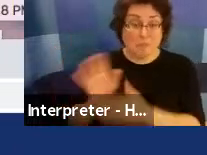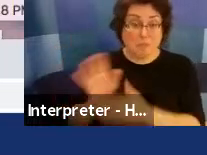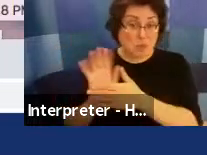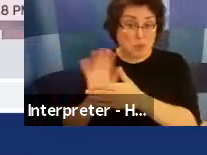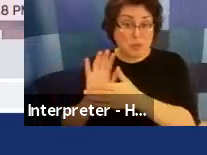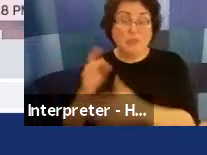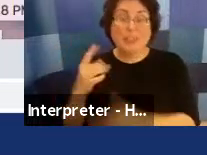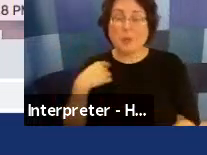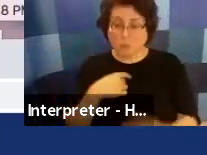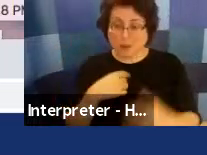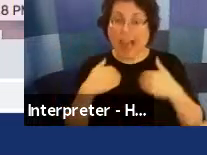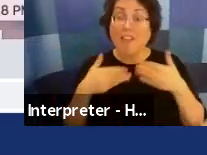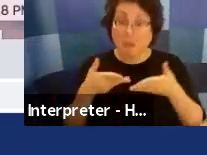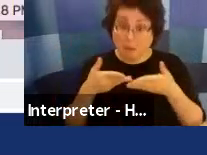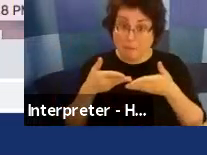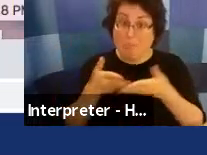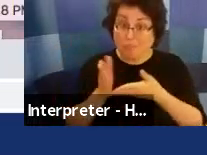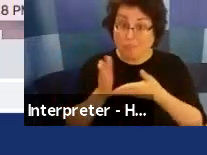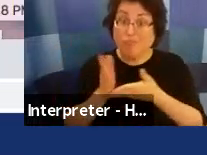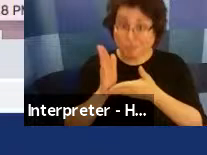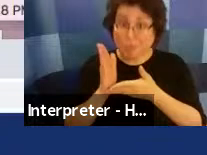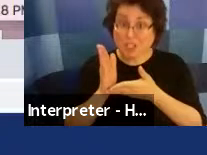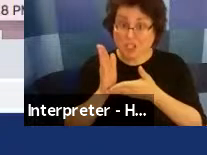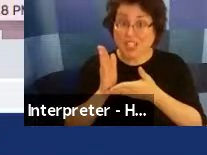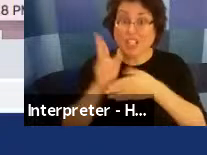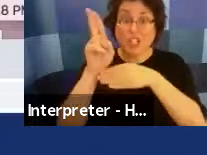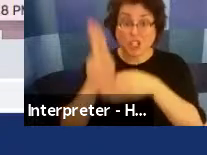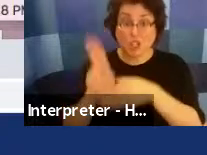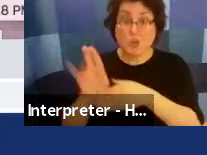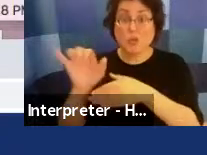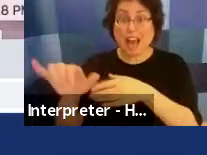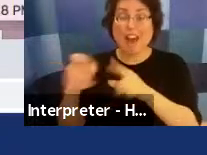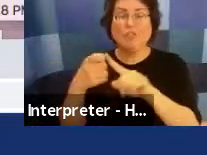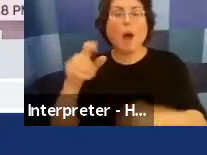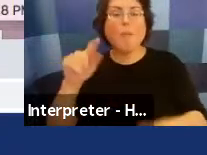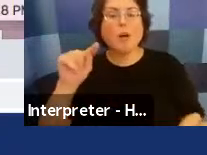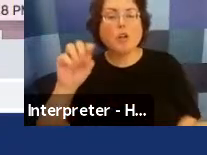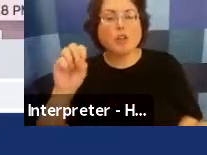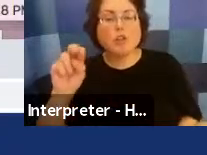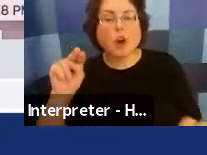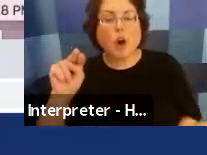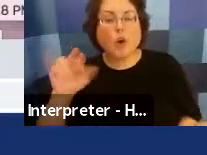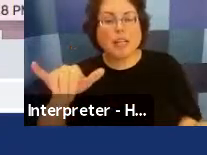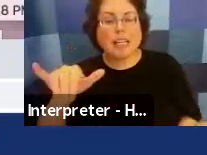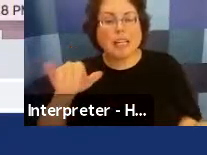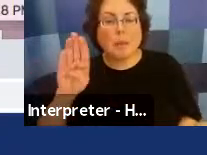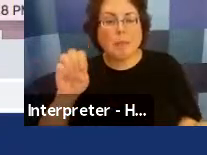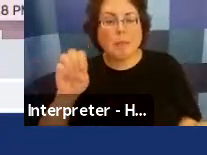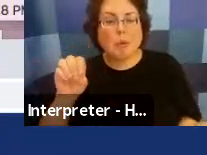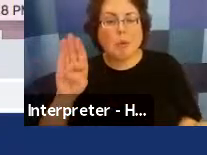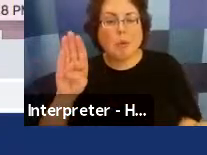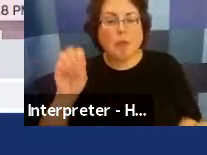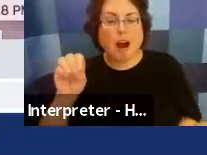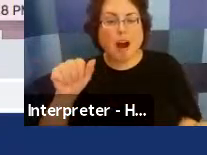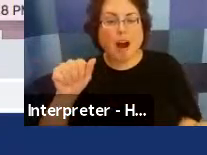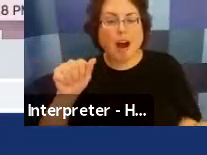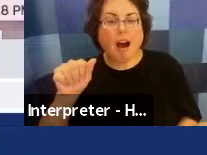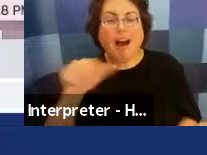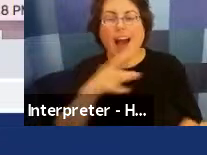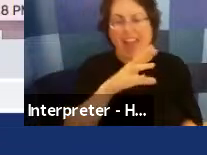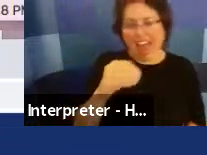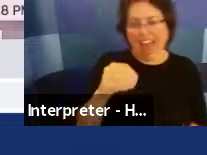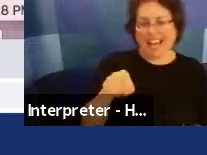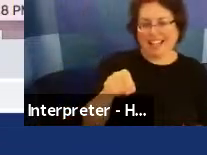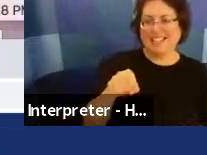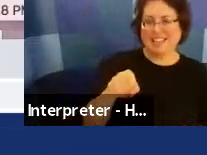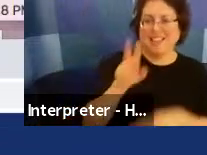We have permission to use it from the task force and also from Tony Buba, the producer and director. And so it is a